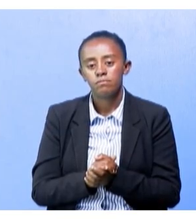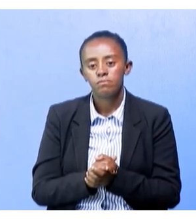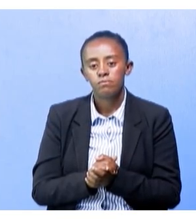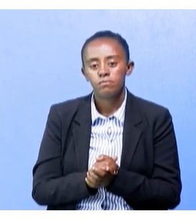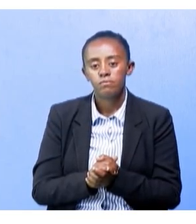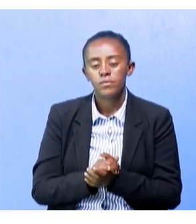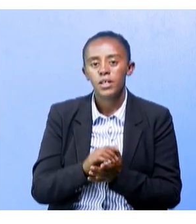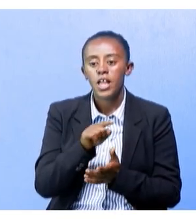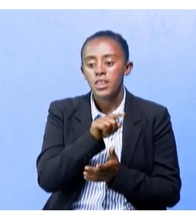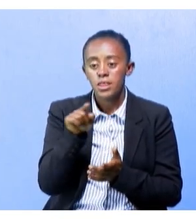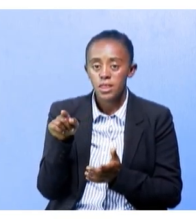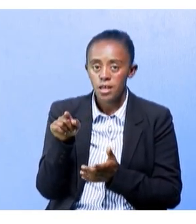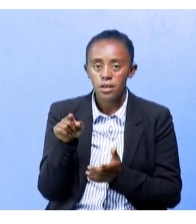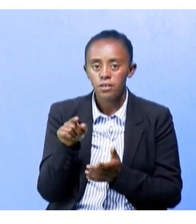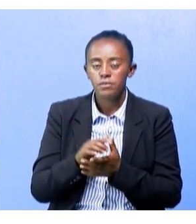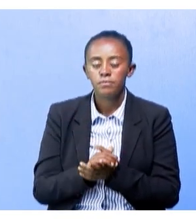to the beach was.